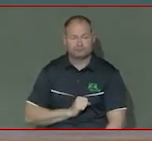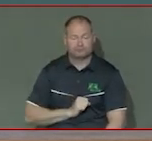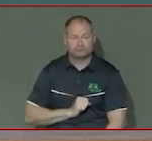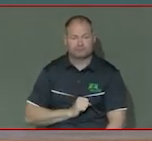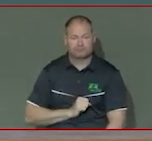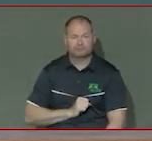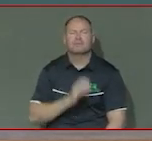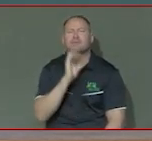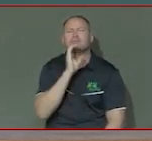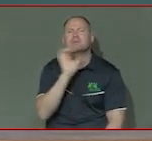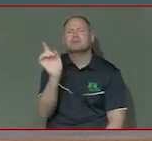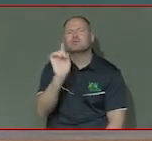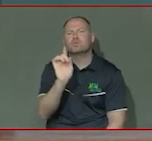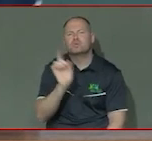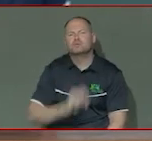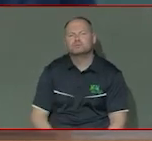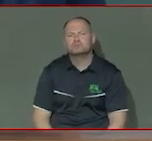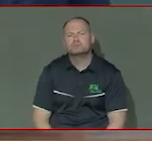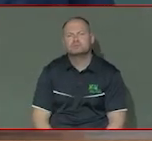What does that mean?